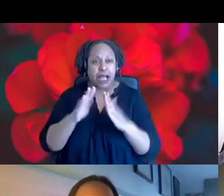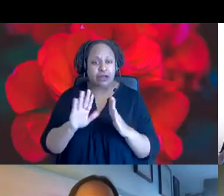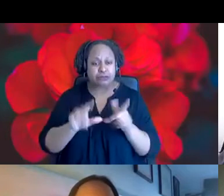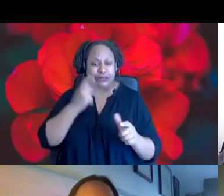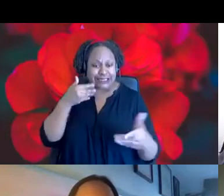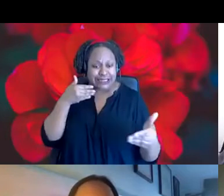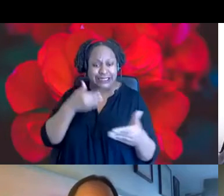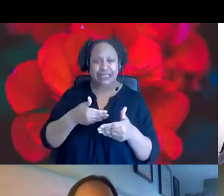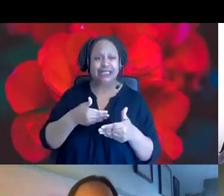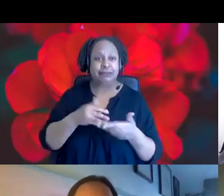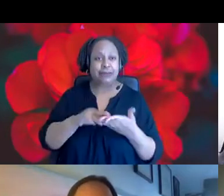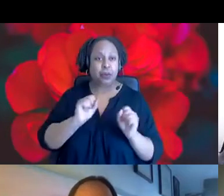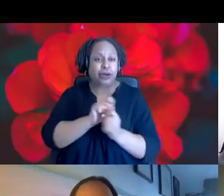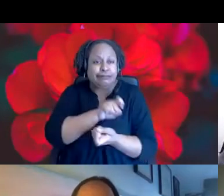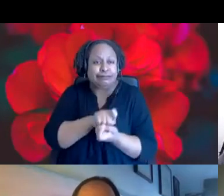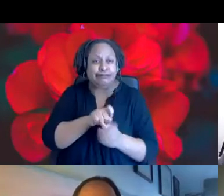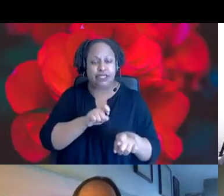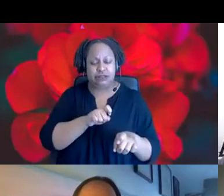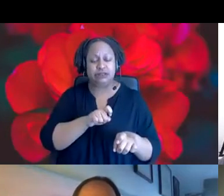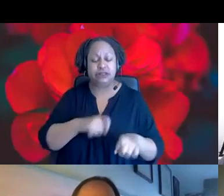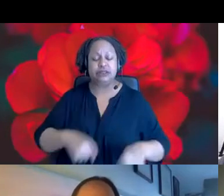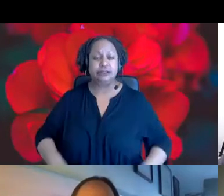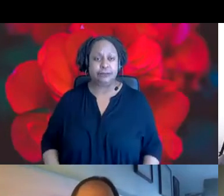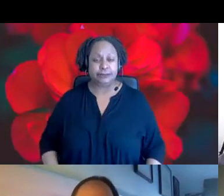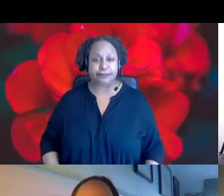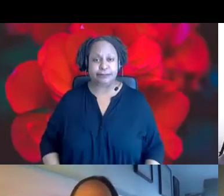So your work needs to be more precise.